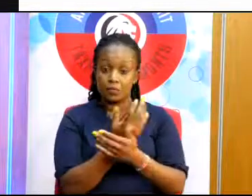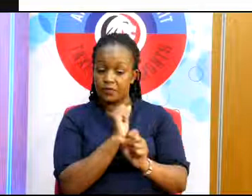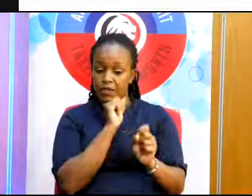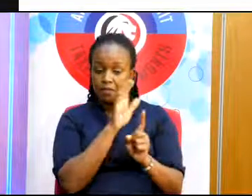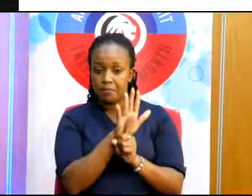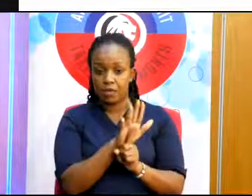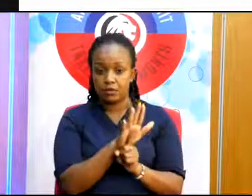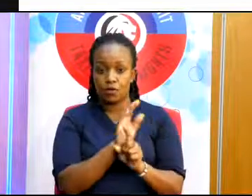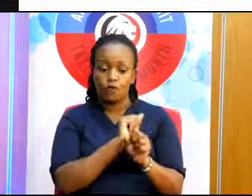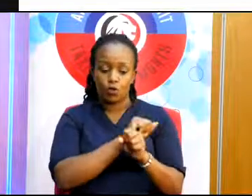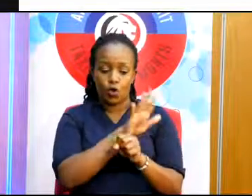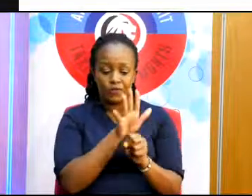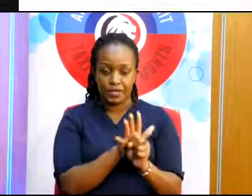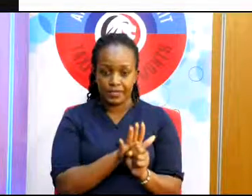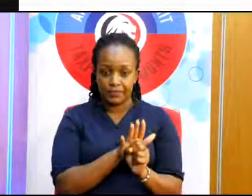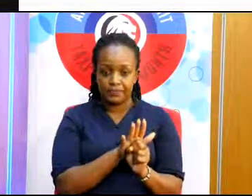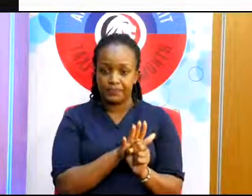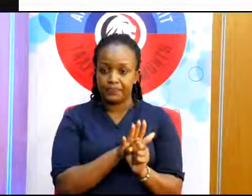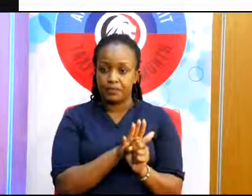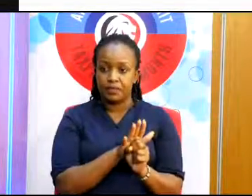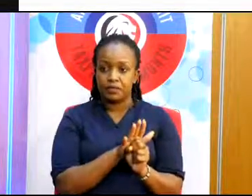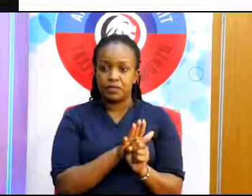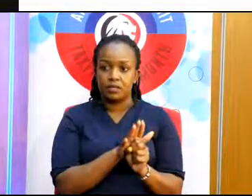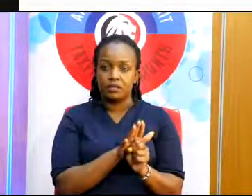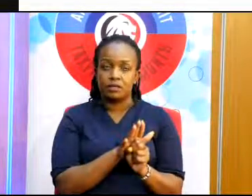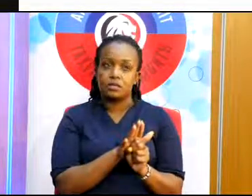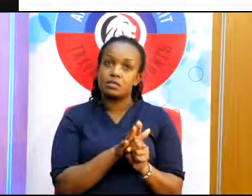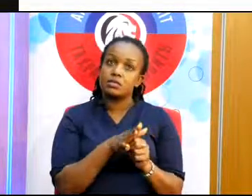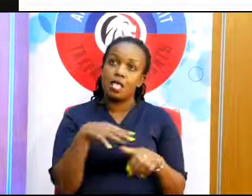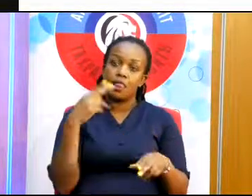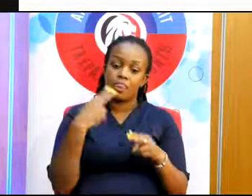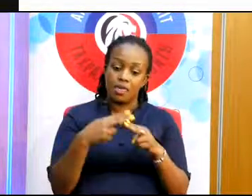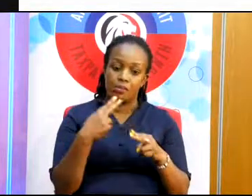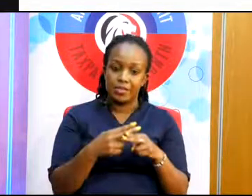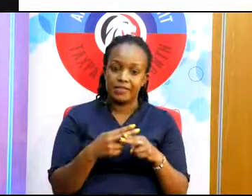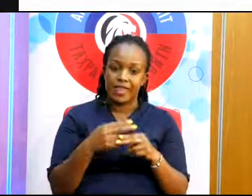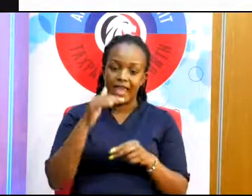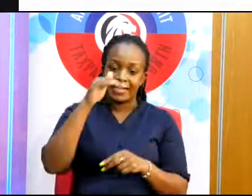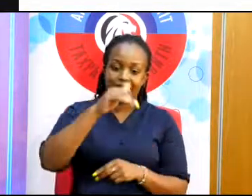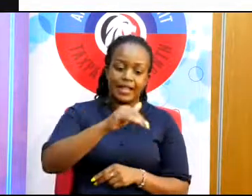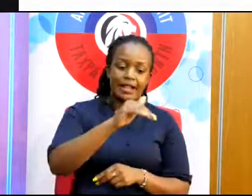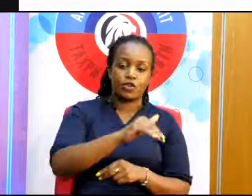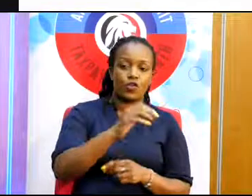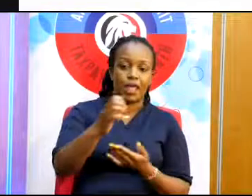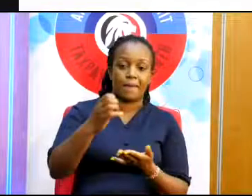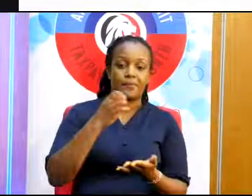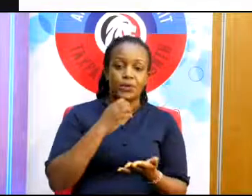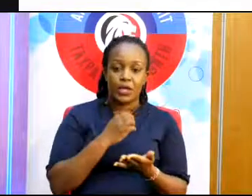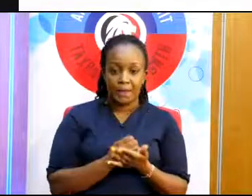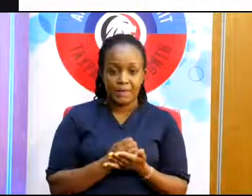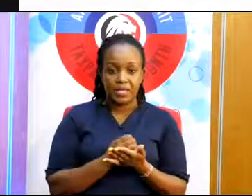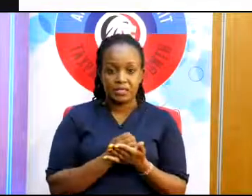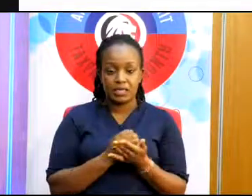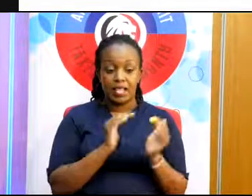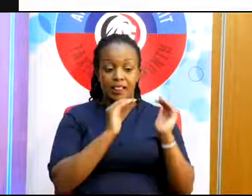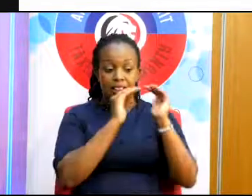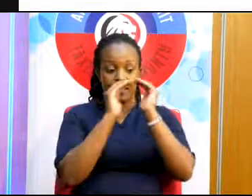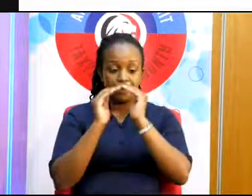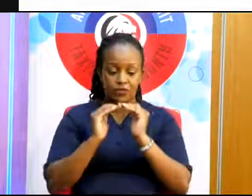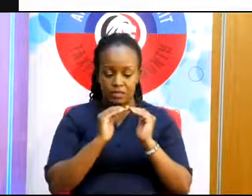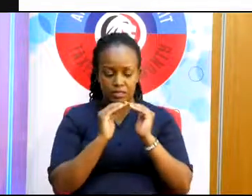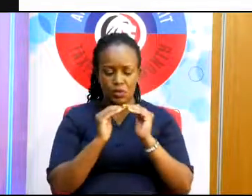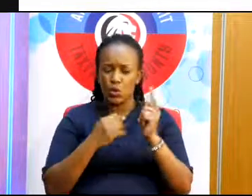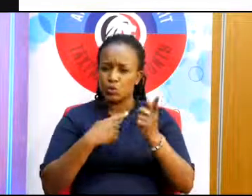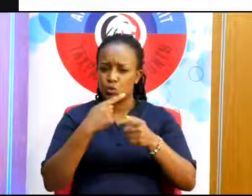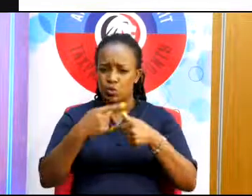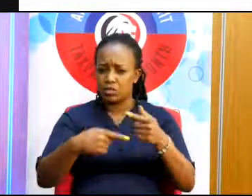impacts of COVID-19 is what we call a decline in employment levels. And I don't think I need to